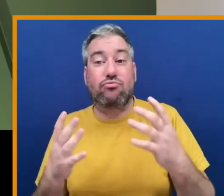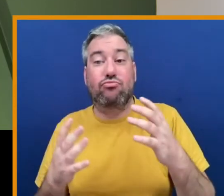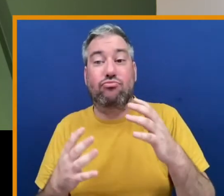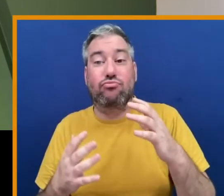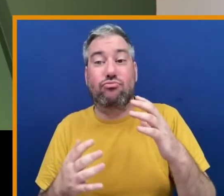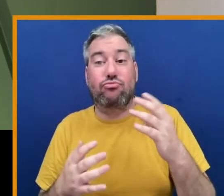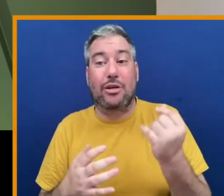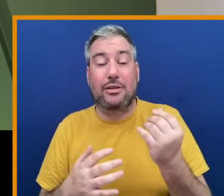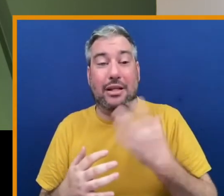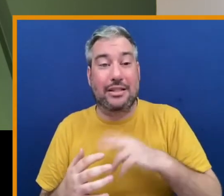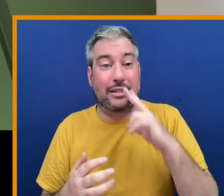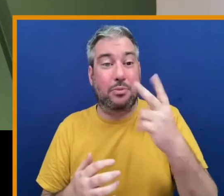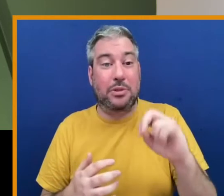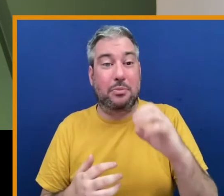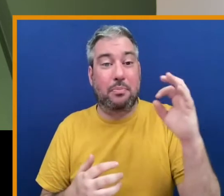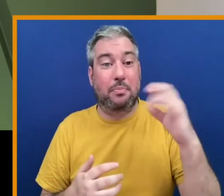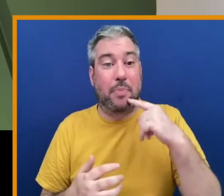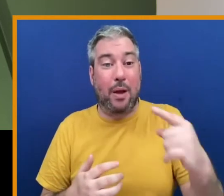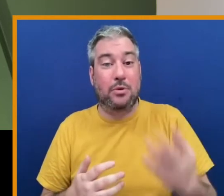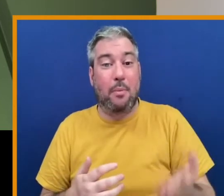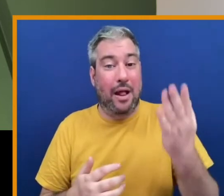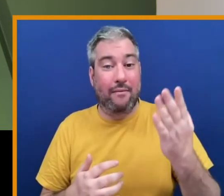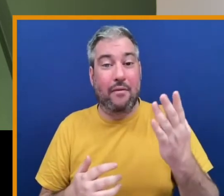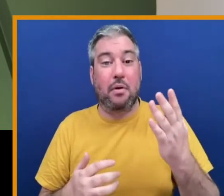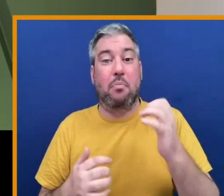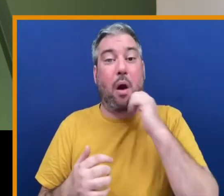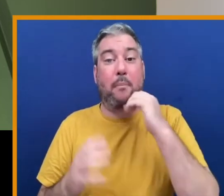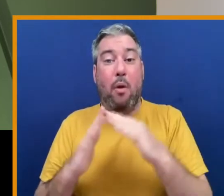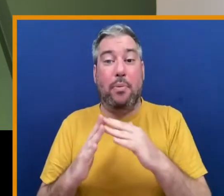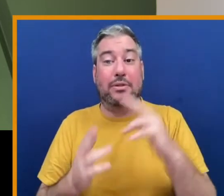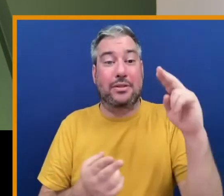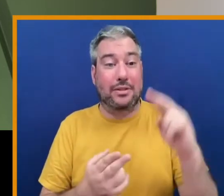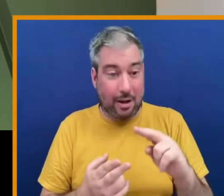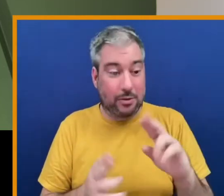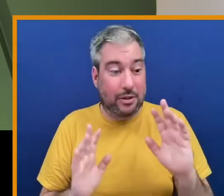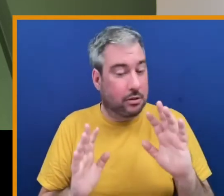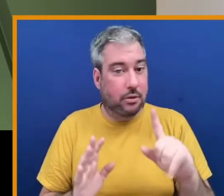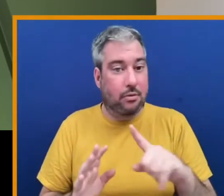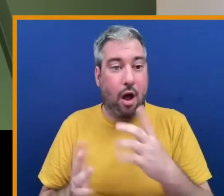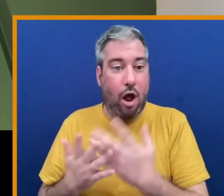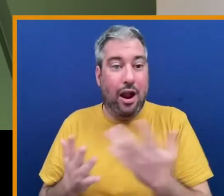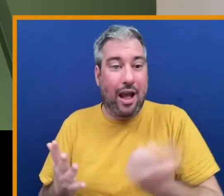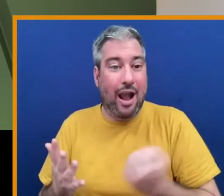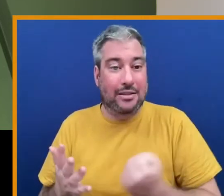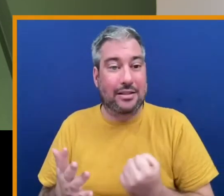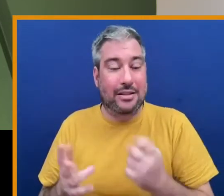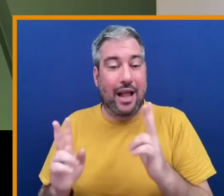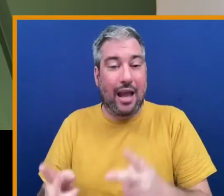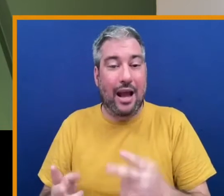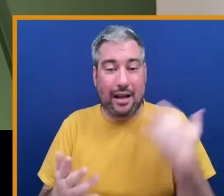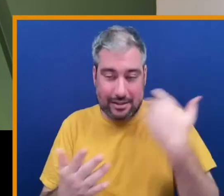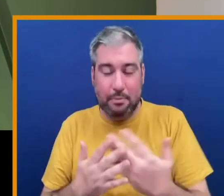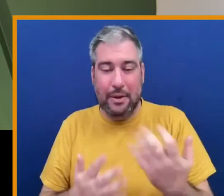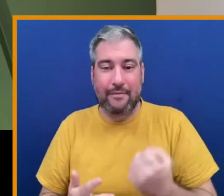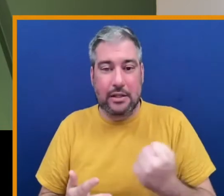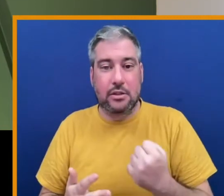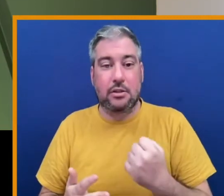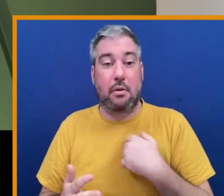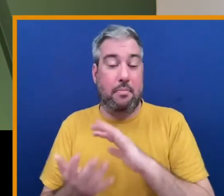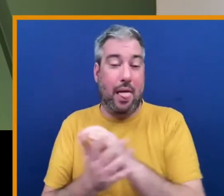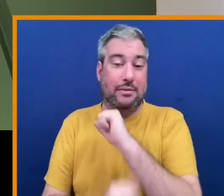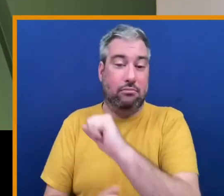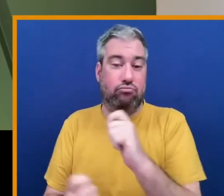been accepted. It was brilliant to hear from both of our two most recent by-election candidates. One of them, obviously,